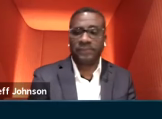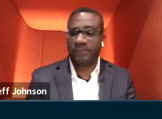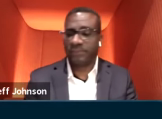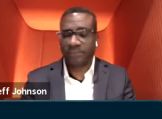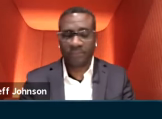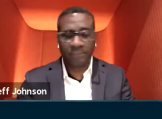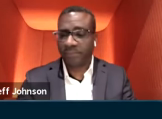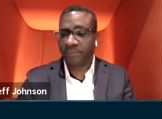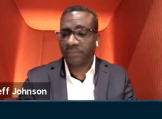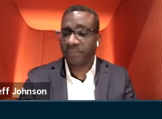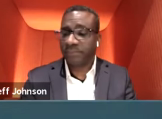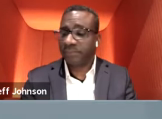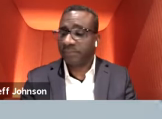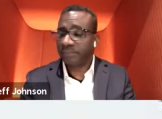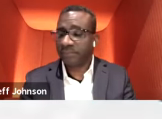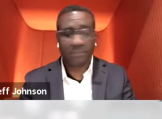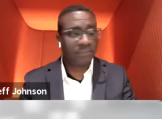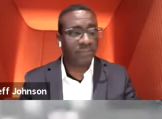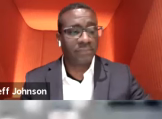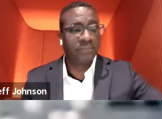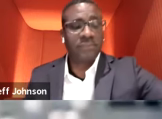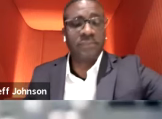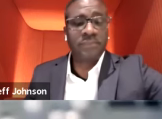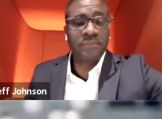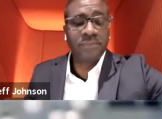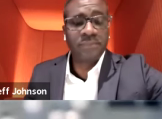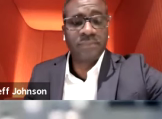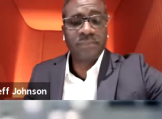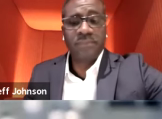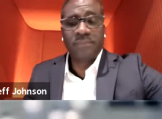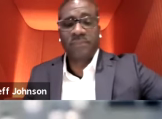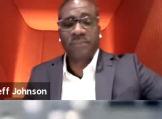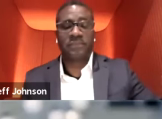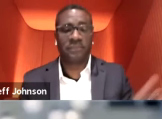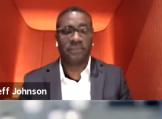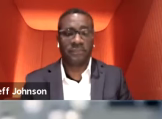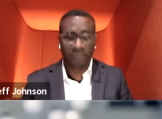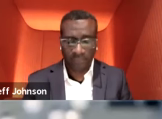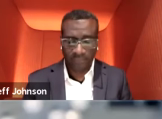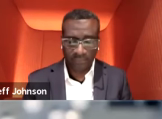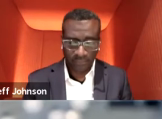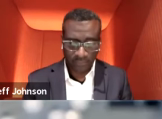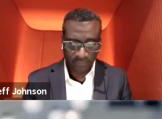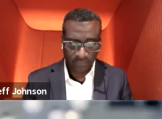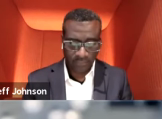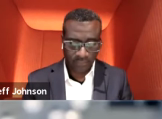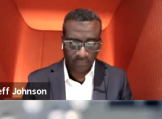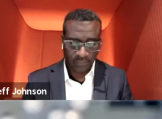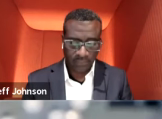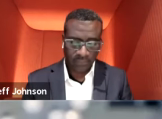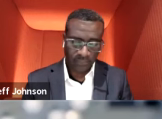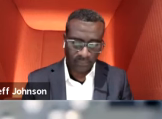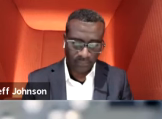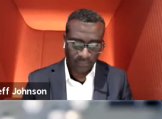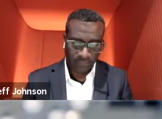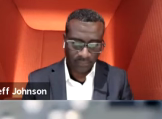or the combination of those identities. There is something for everyone at DSW. Thanks to all of our community members who submitted their best content to make